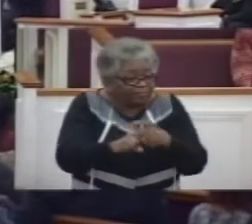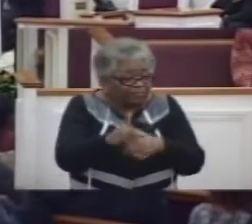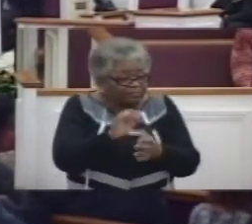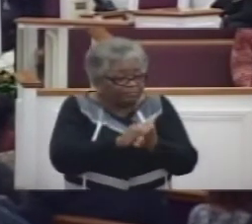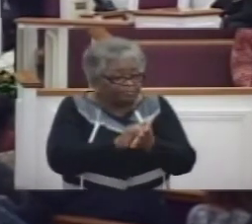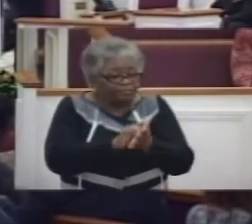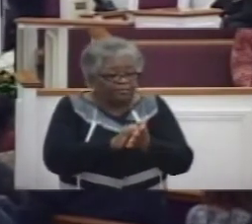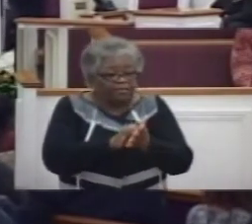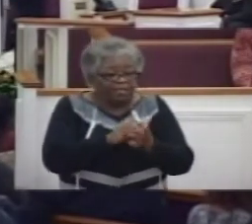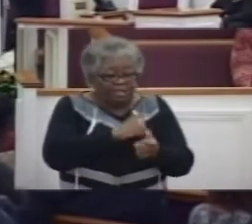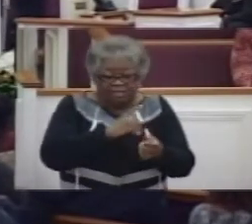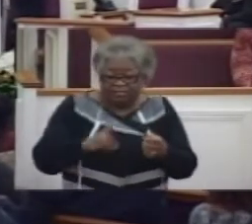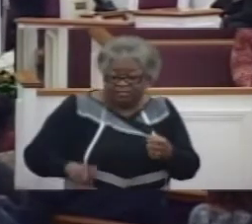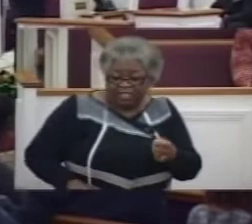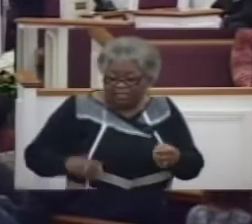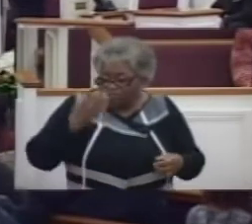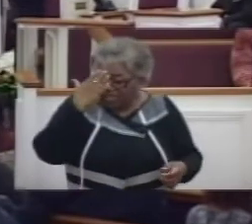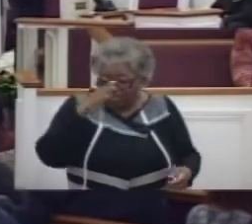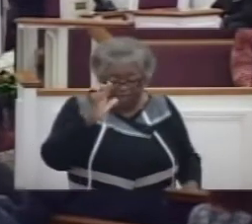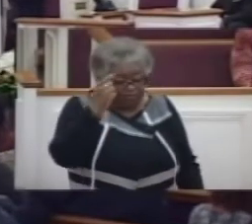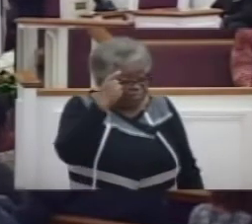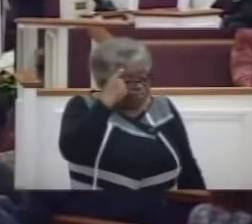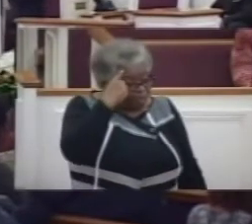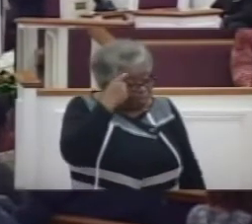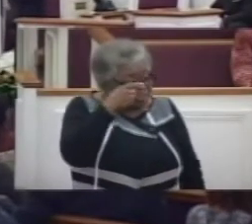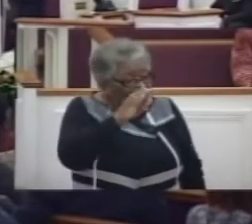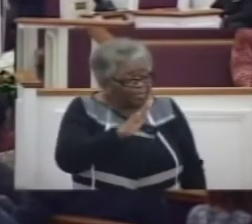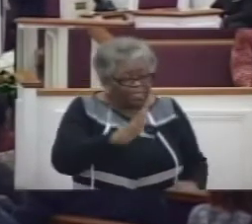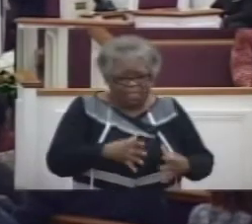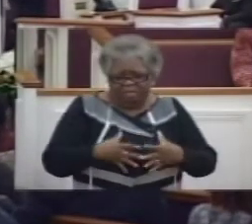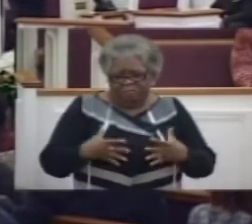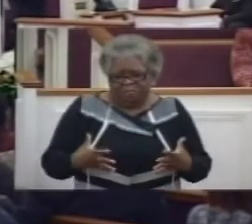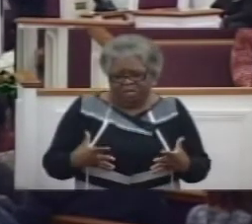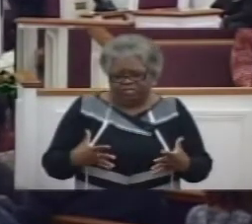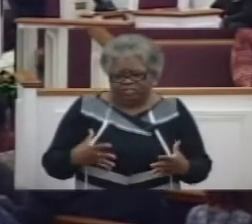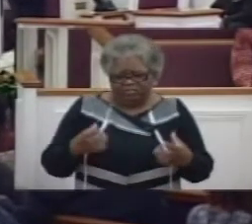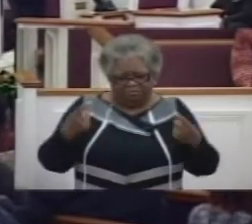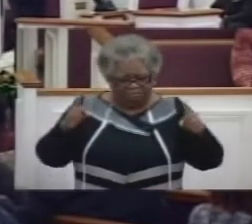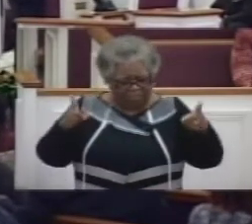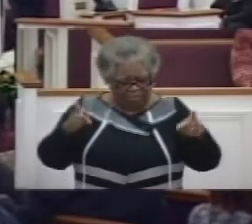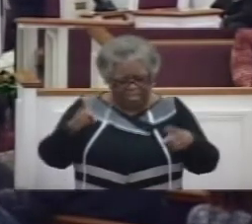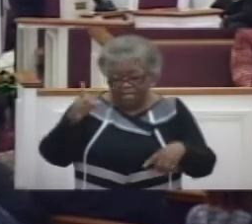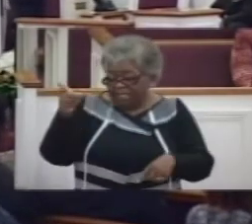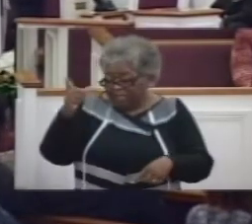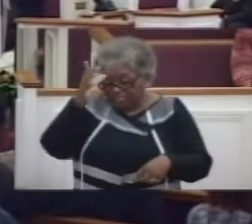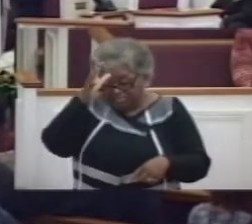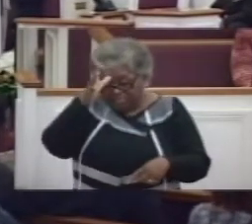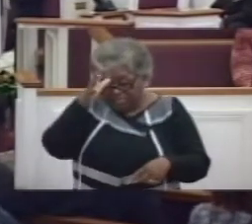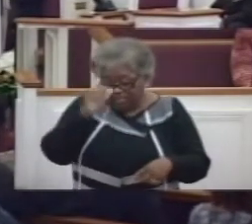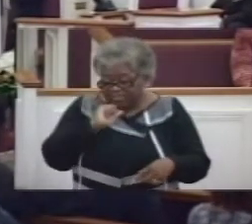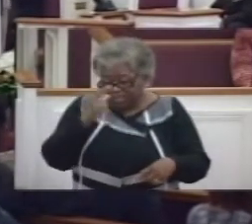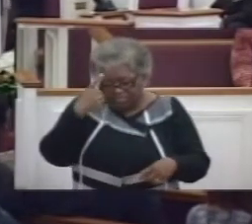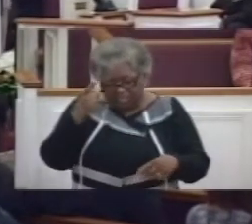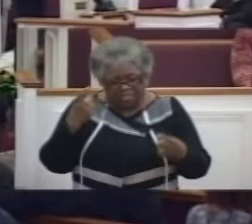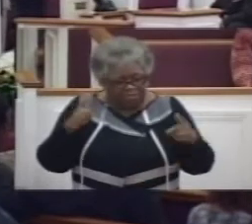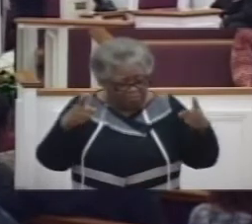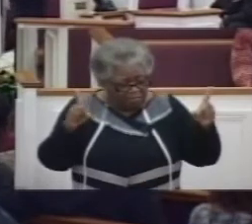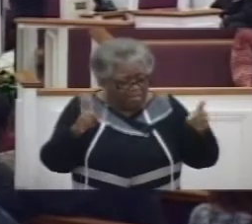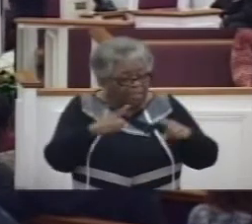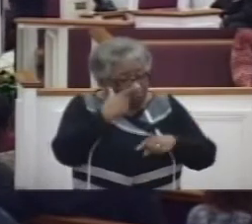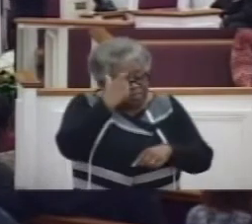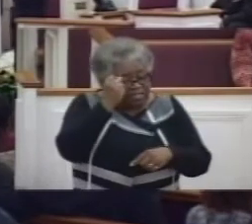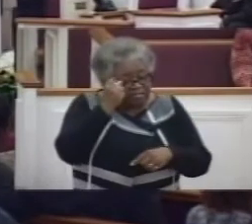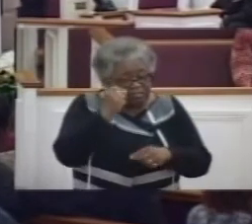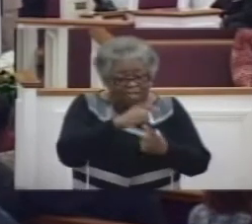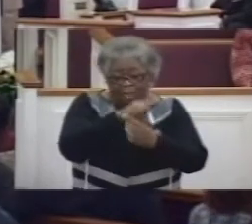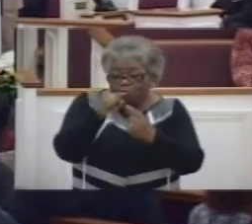it. David never thought he would be much. His daddy didn't think he would be much.